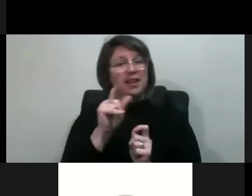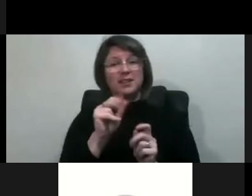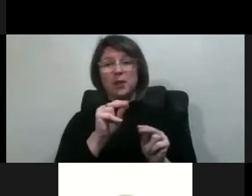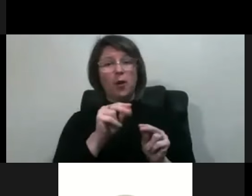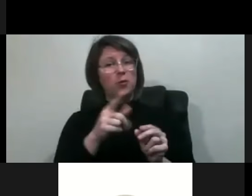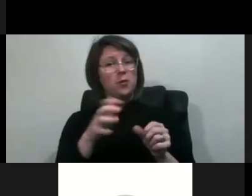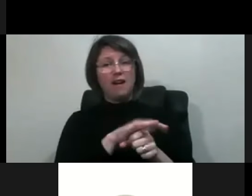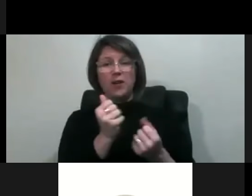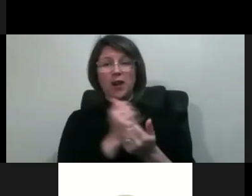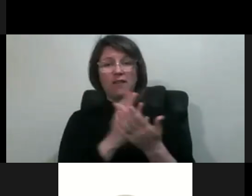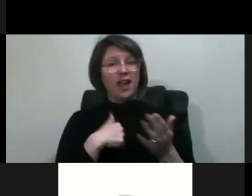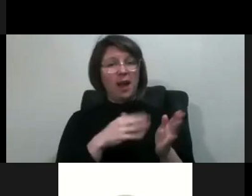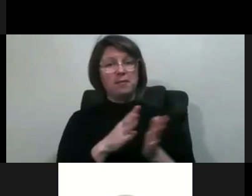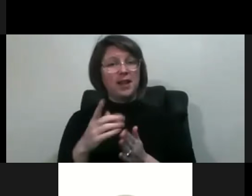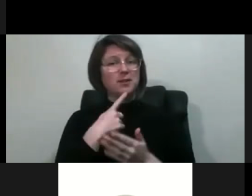said.